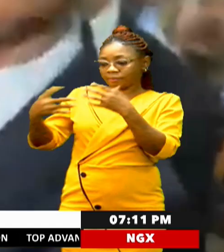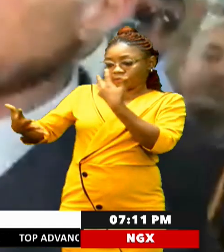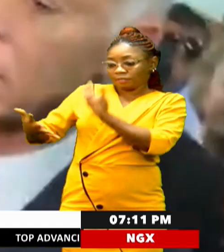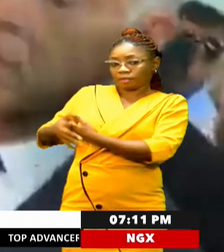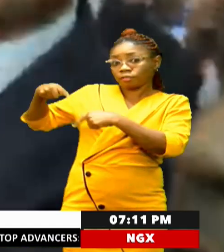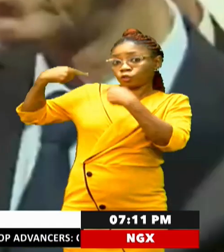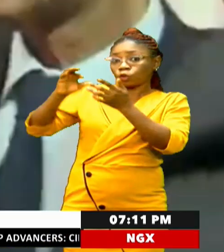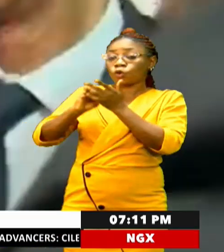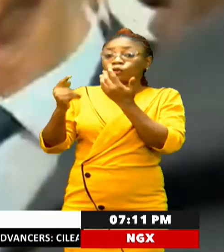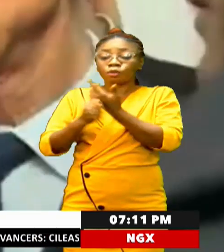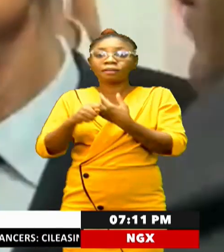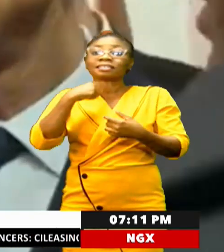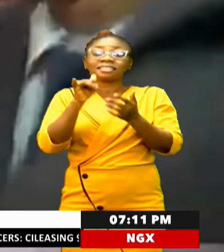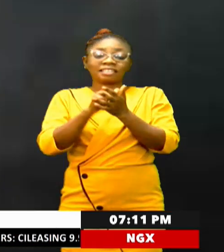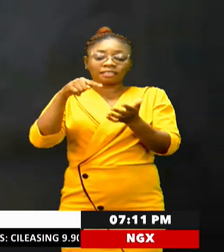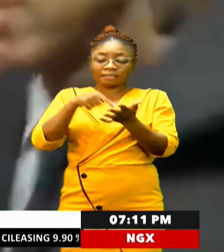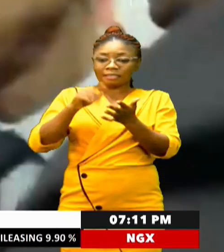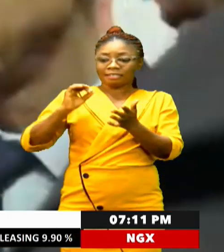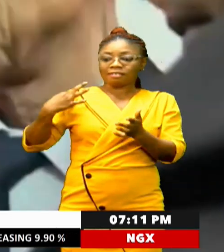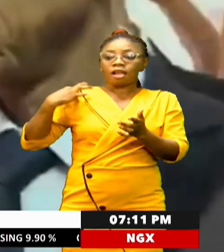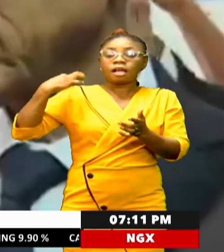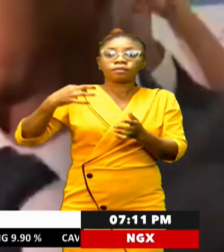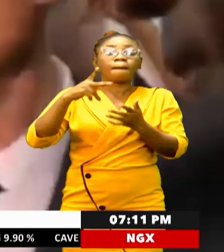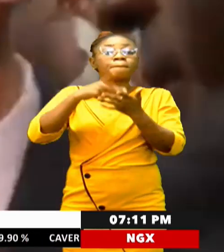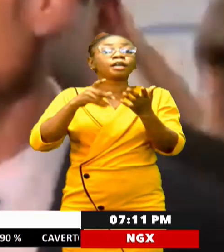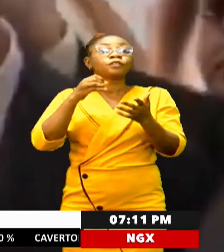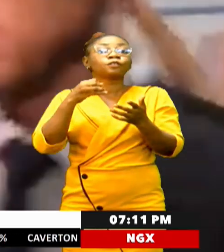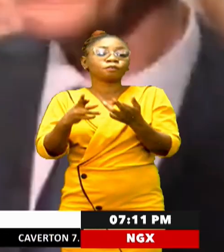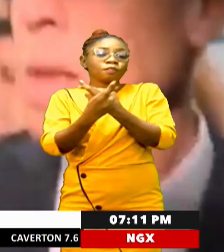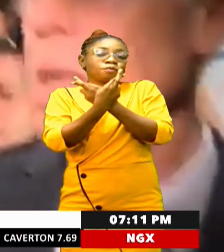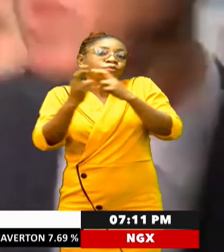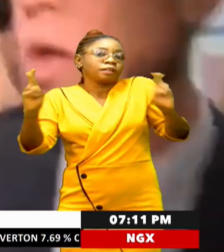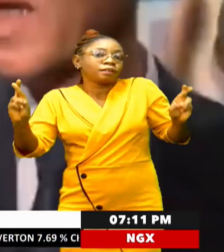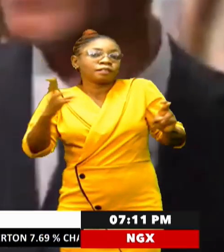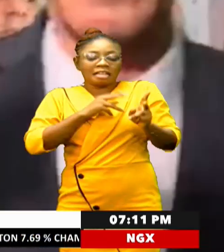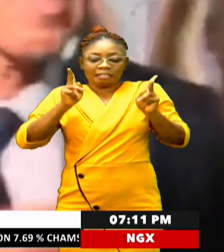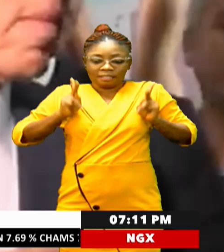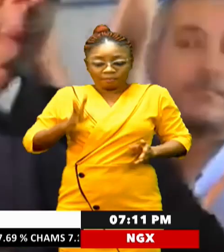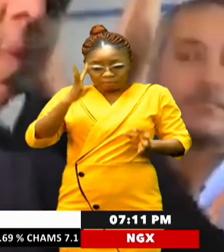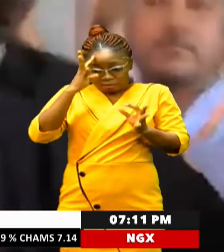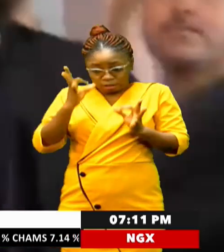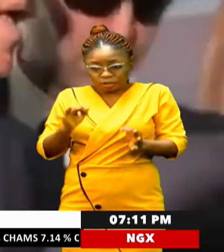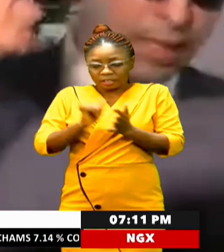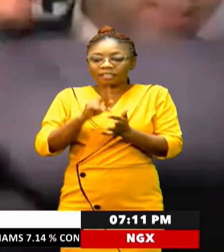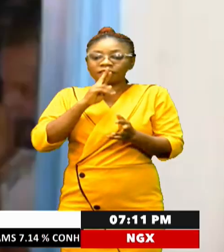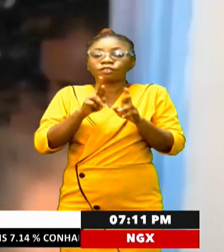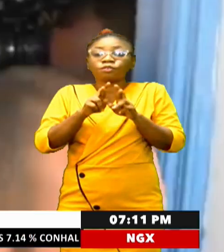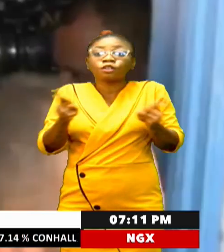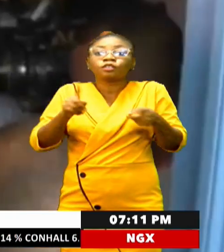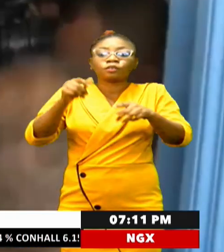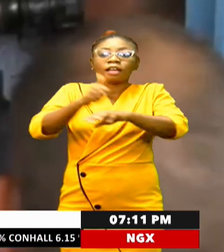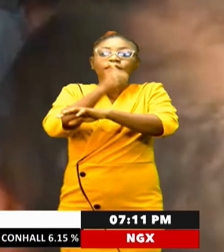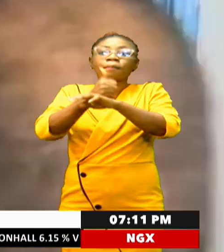He said that his candidacy was part of a liberation and self-determination war that is set to establish a